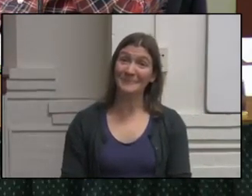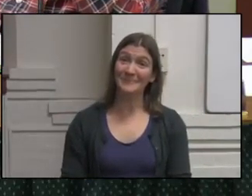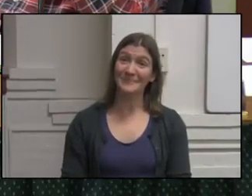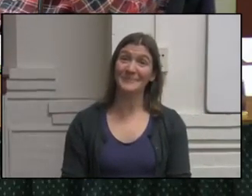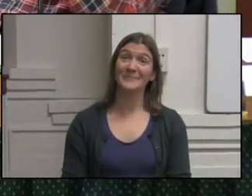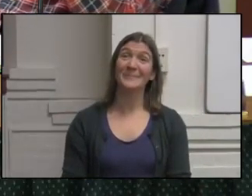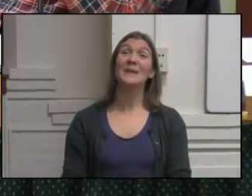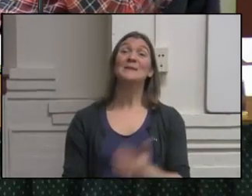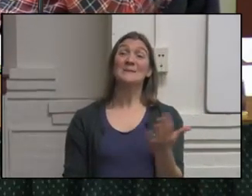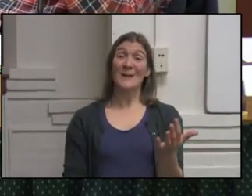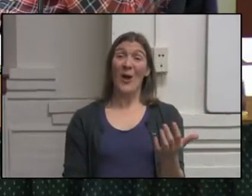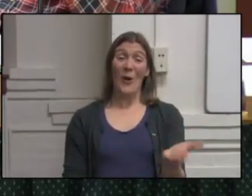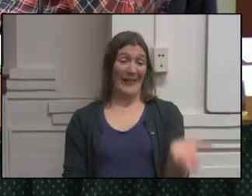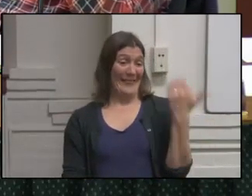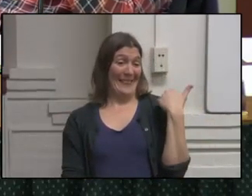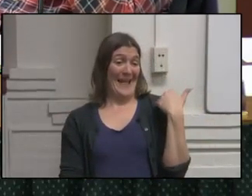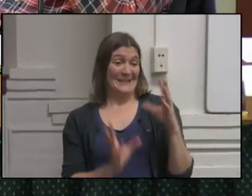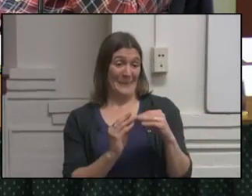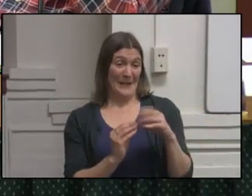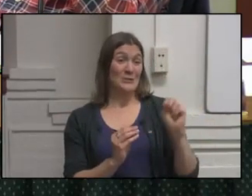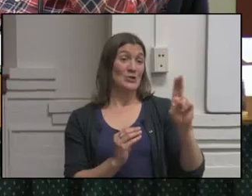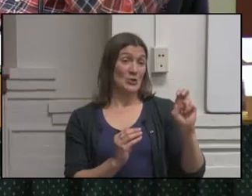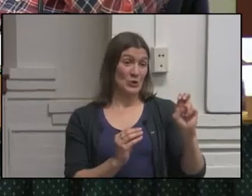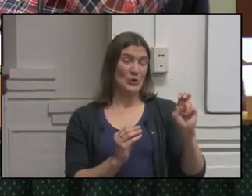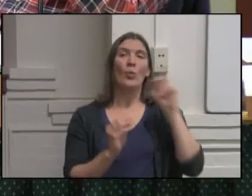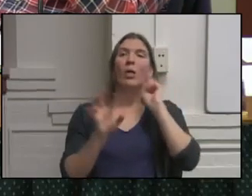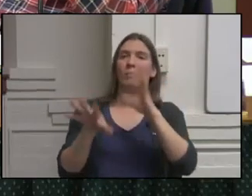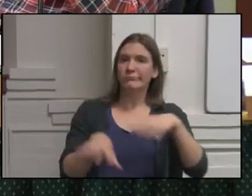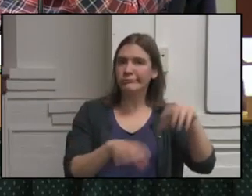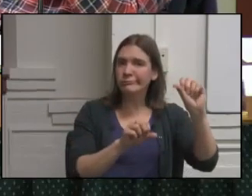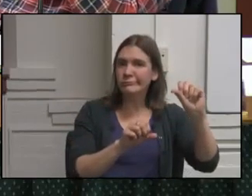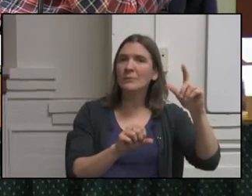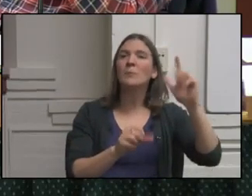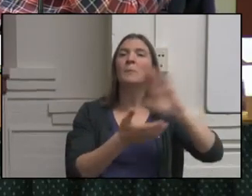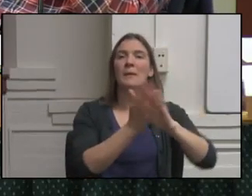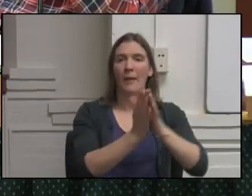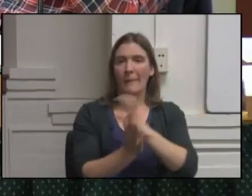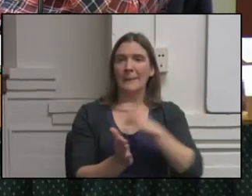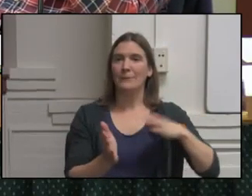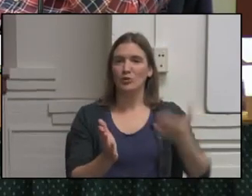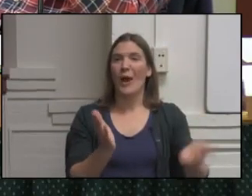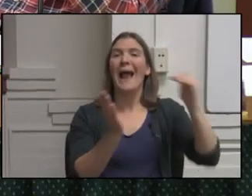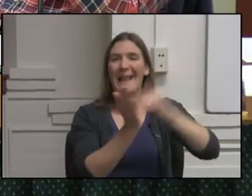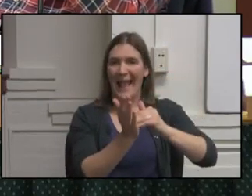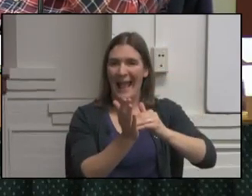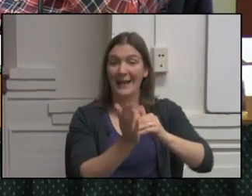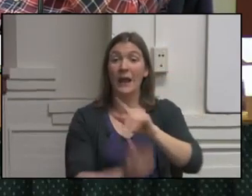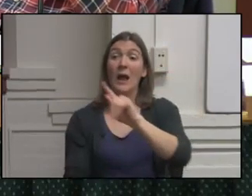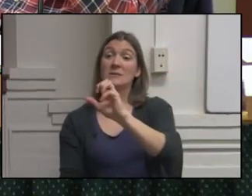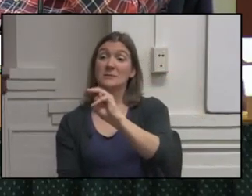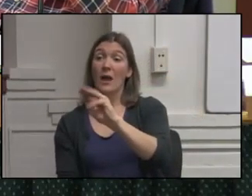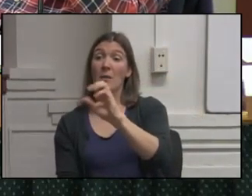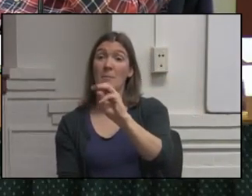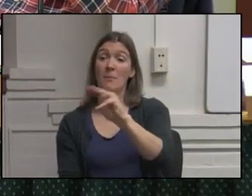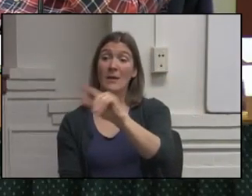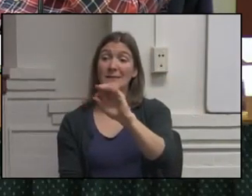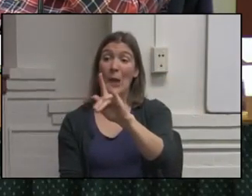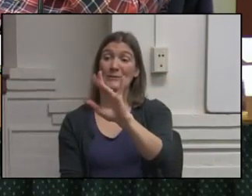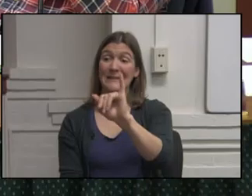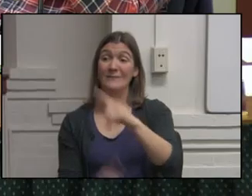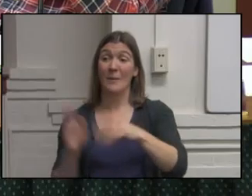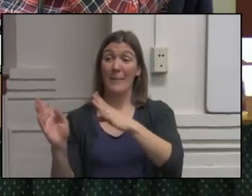as we discussed at our last meeting, Sue Fillion will return as a commissioner, and Tom Mazakowski